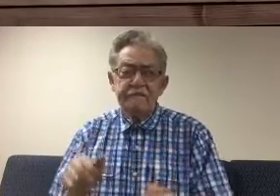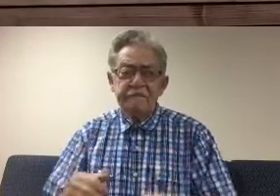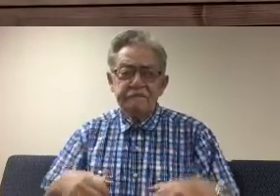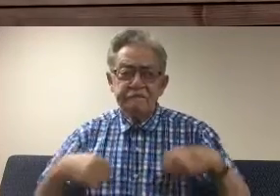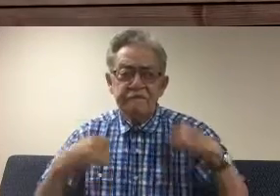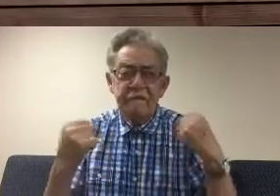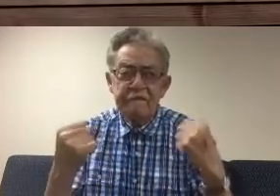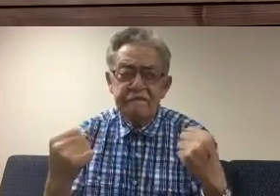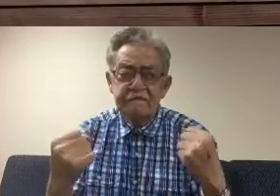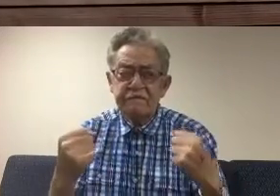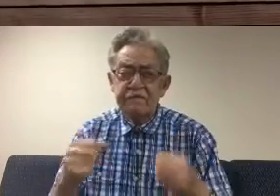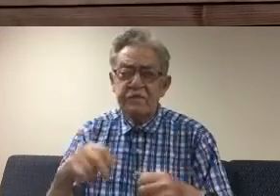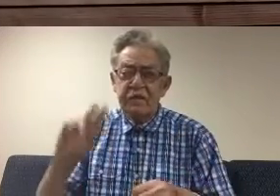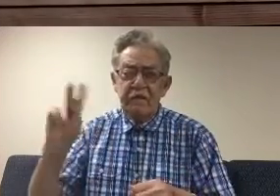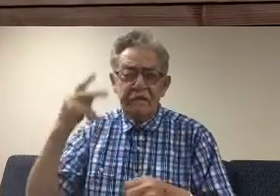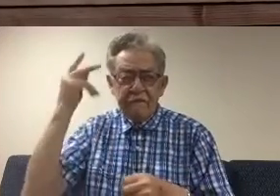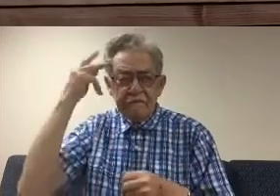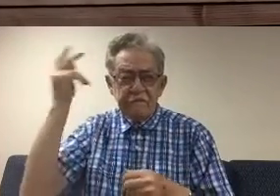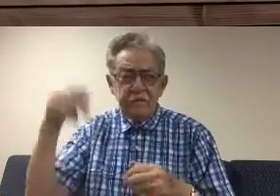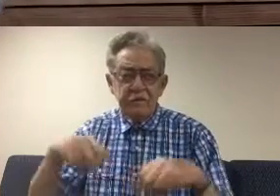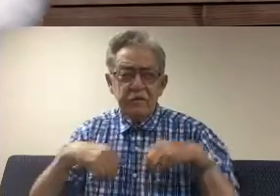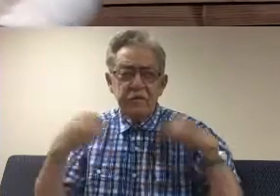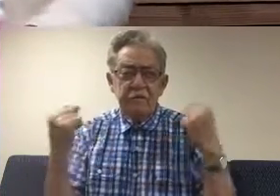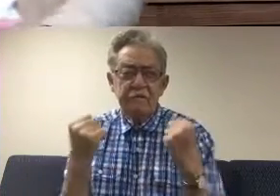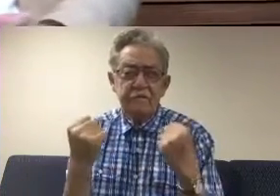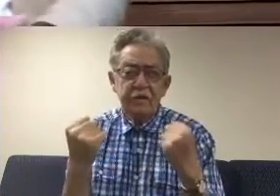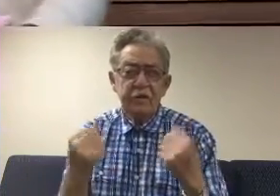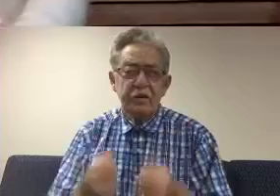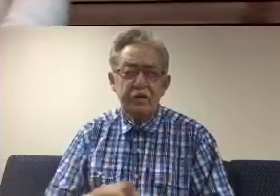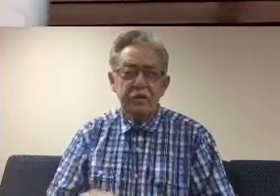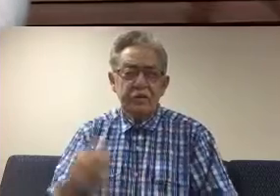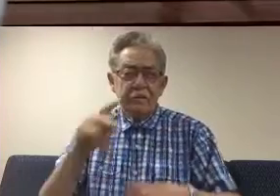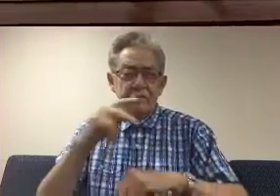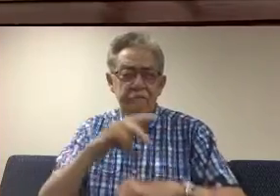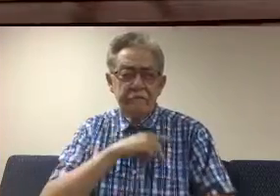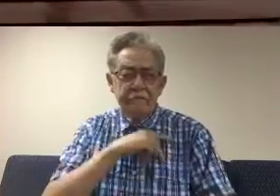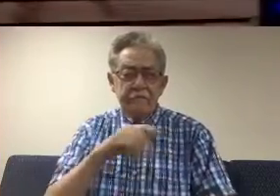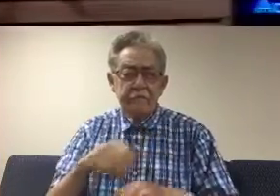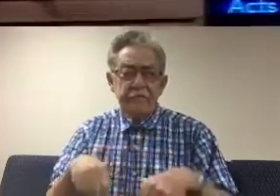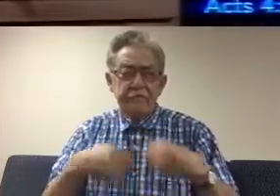comes down to political power and force. That's always the answer, it seems,